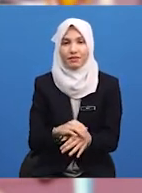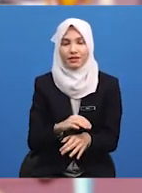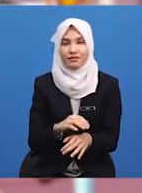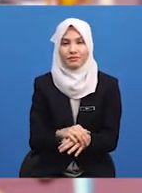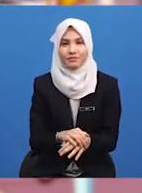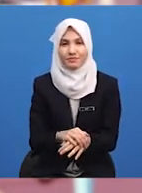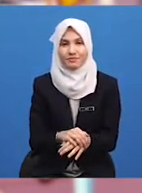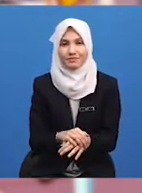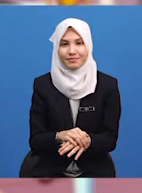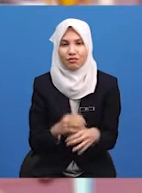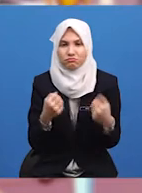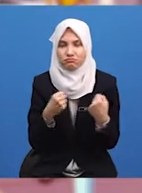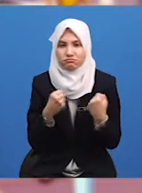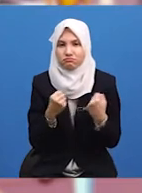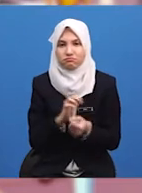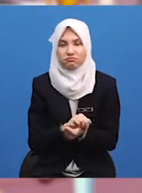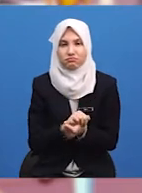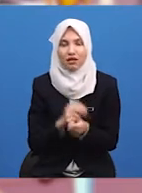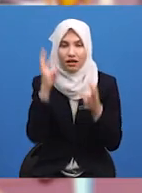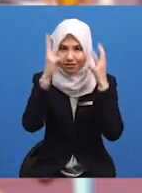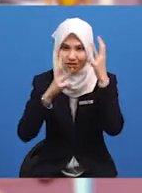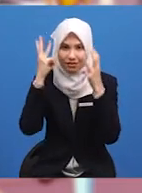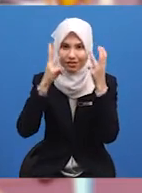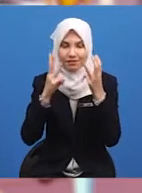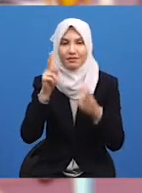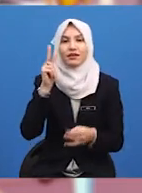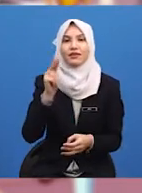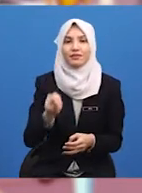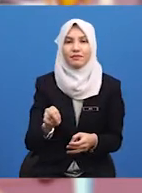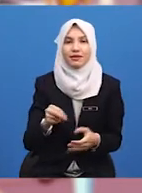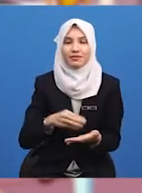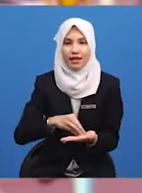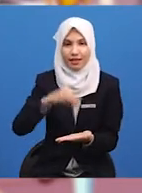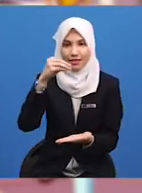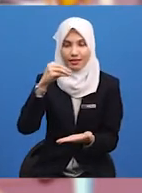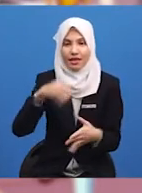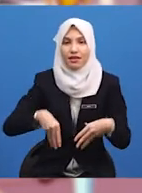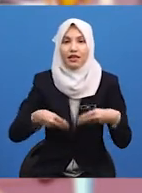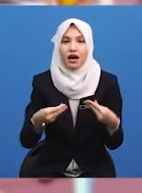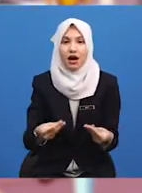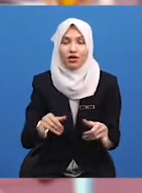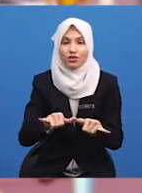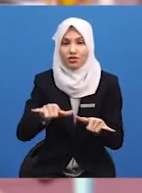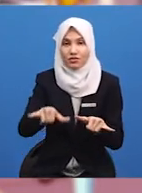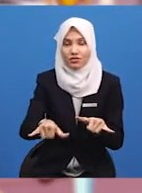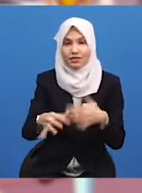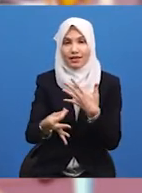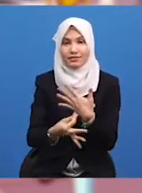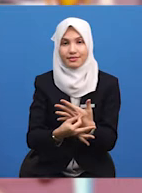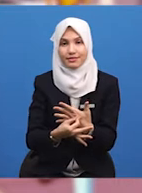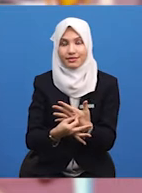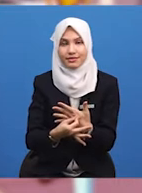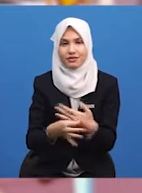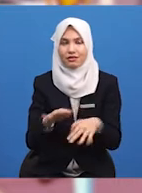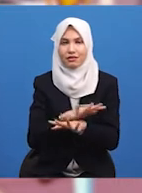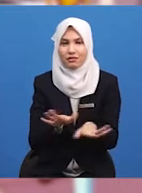really scary, Mom. Don't worry, but you must learn how to stay safe. You mustn't tell anyone your